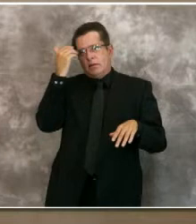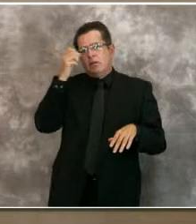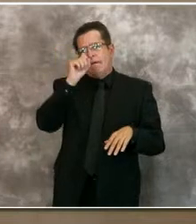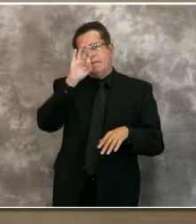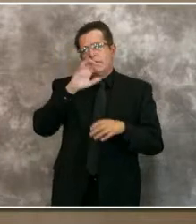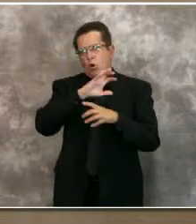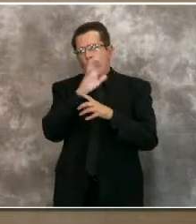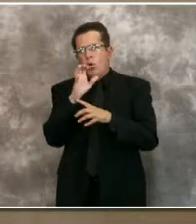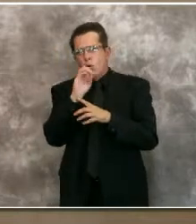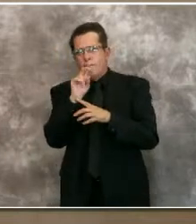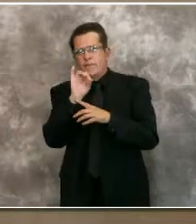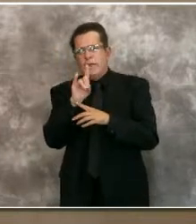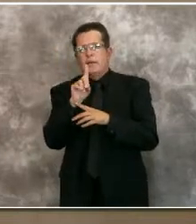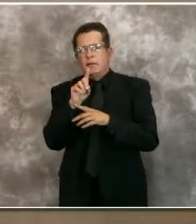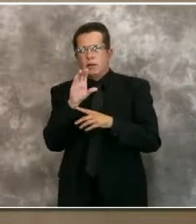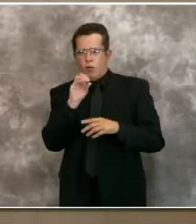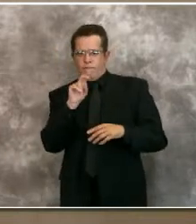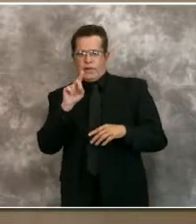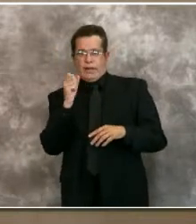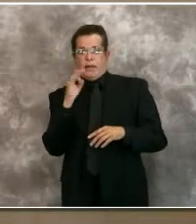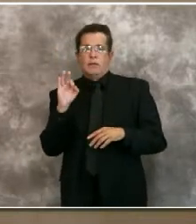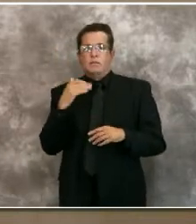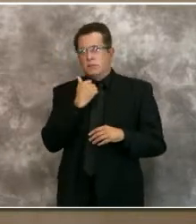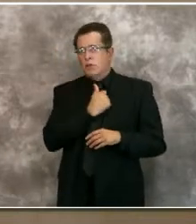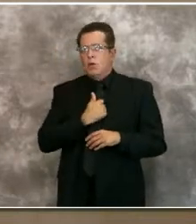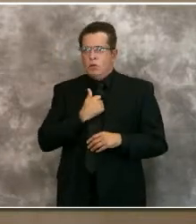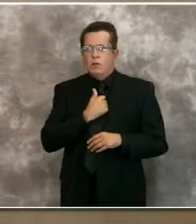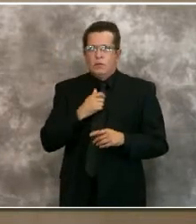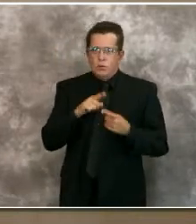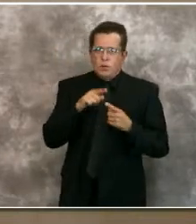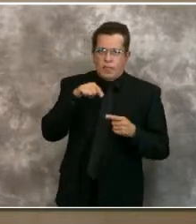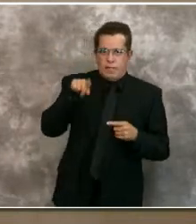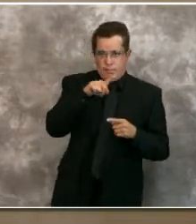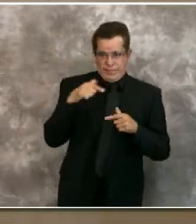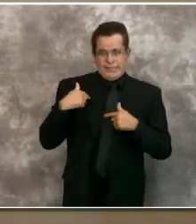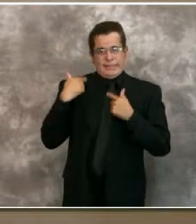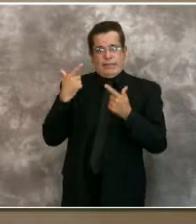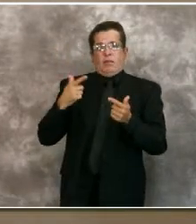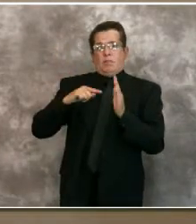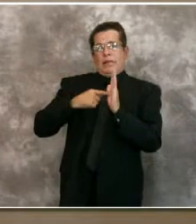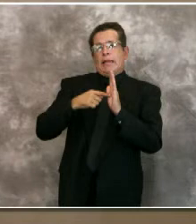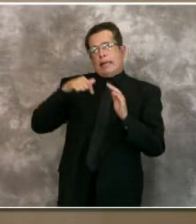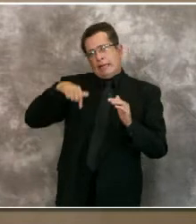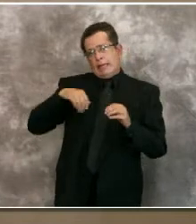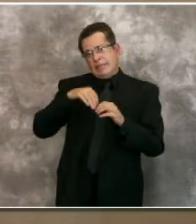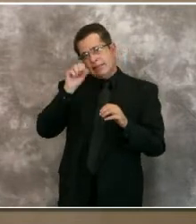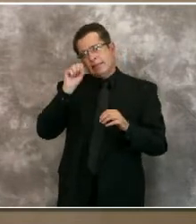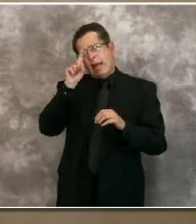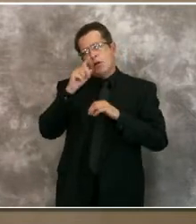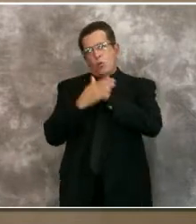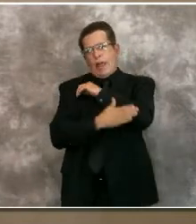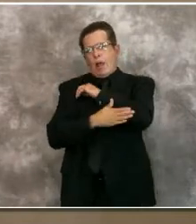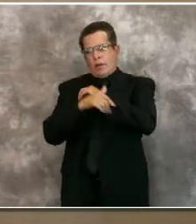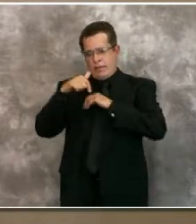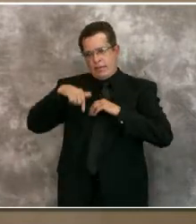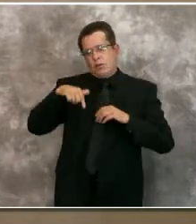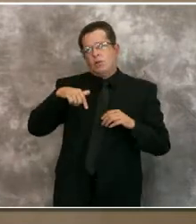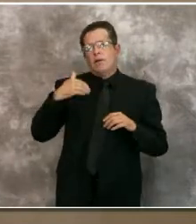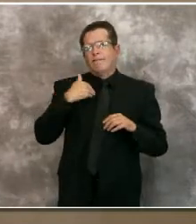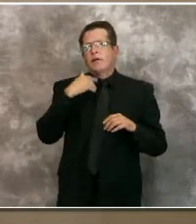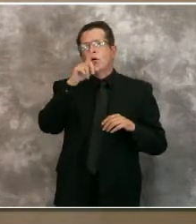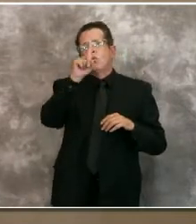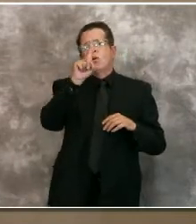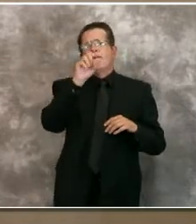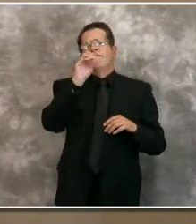COVID-19. Since the beginning of the COVID-19 pandemic in San Diego County, we have had